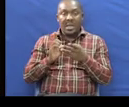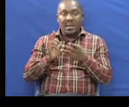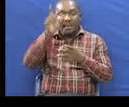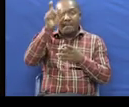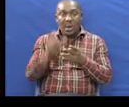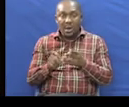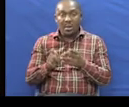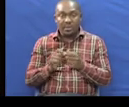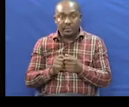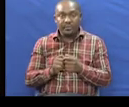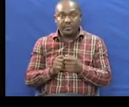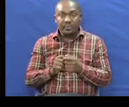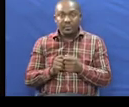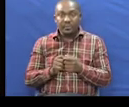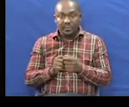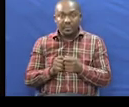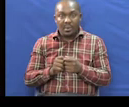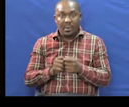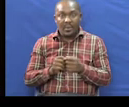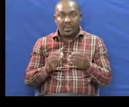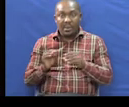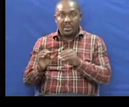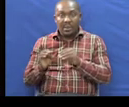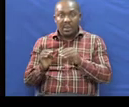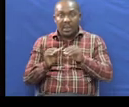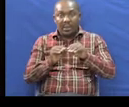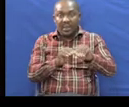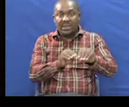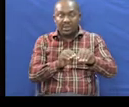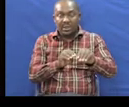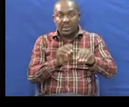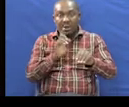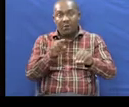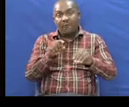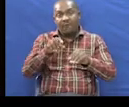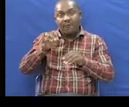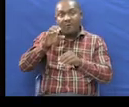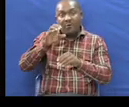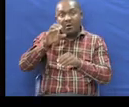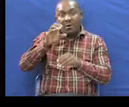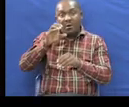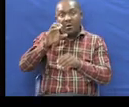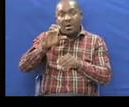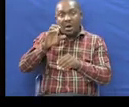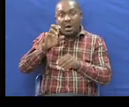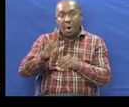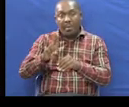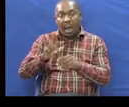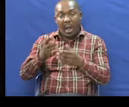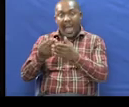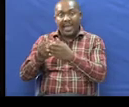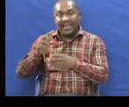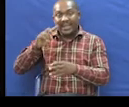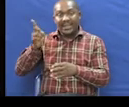and look the placement of copper and zinc, the d block elements